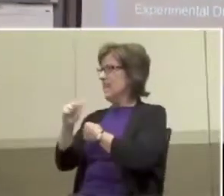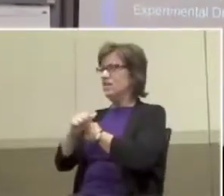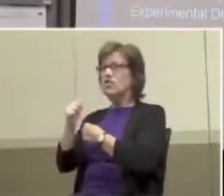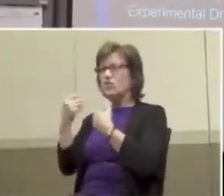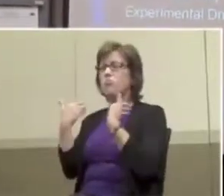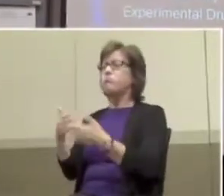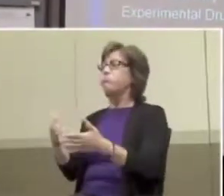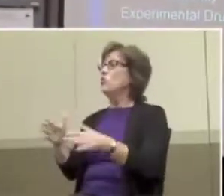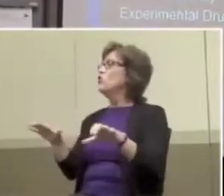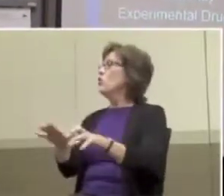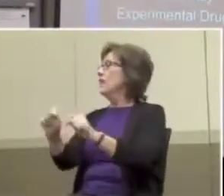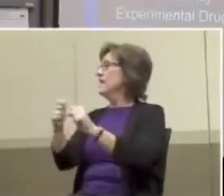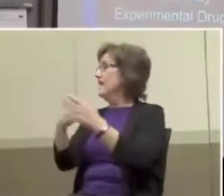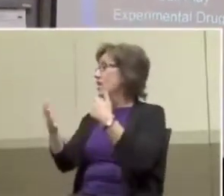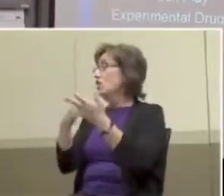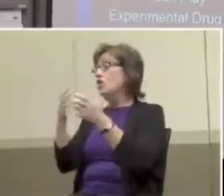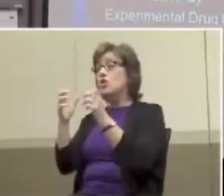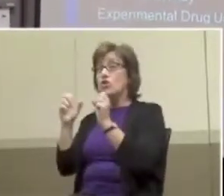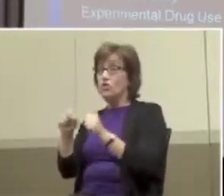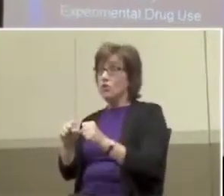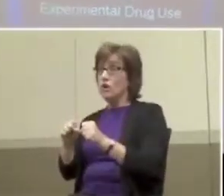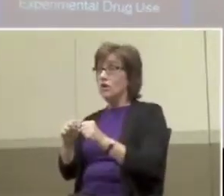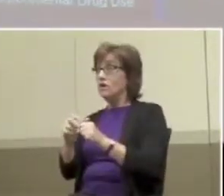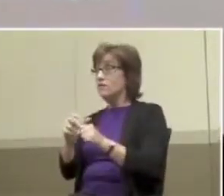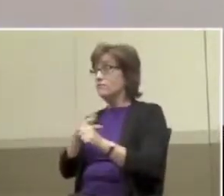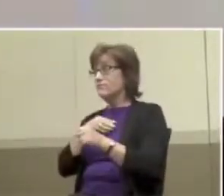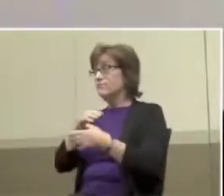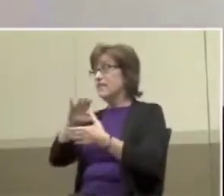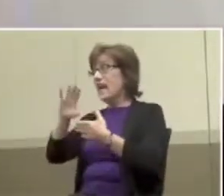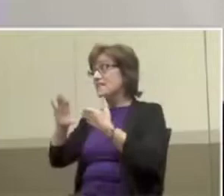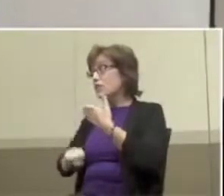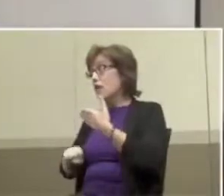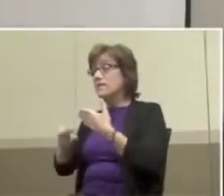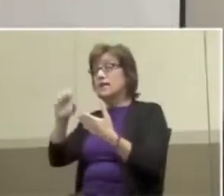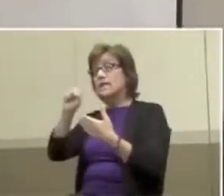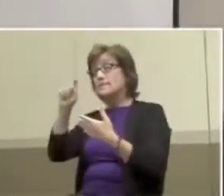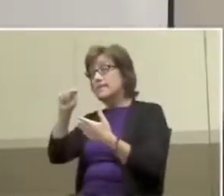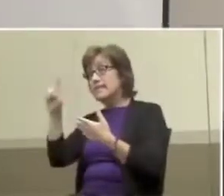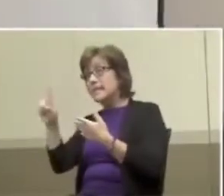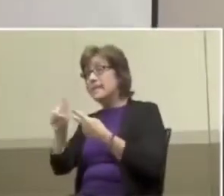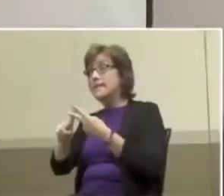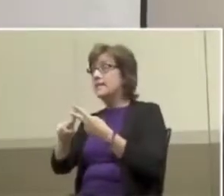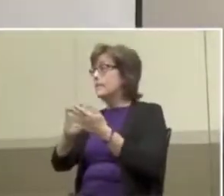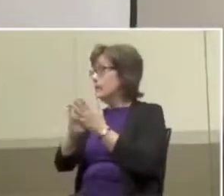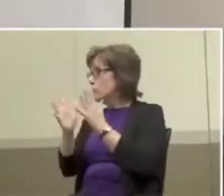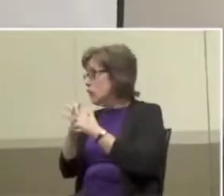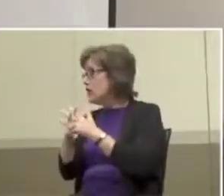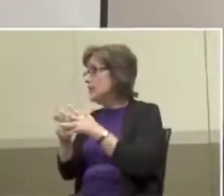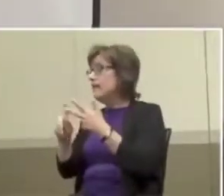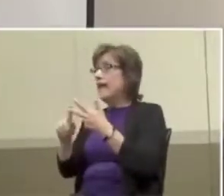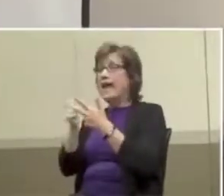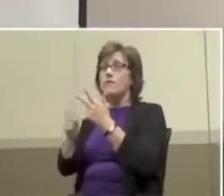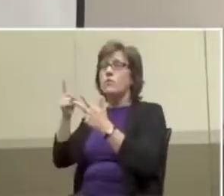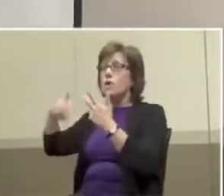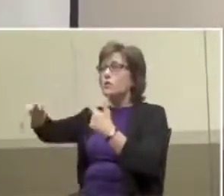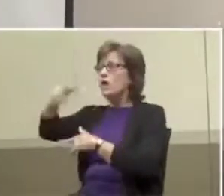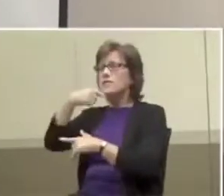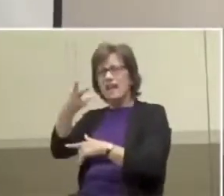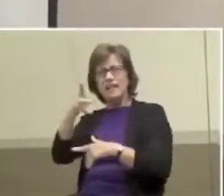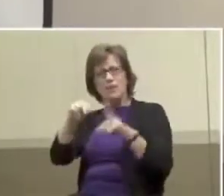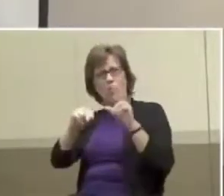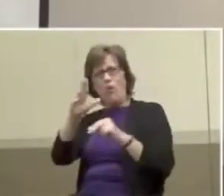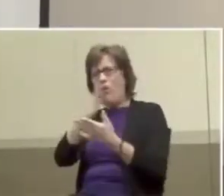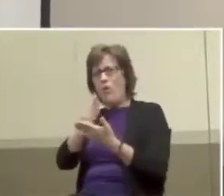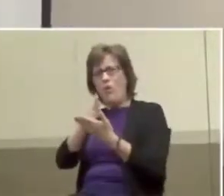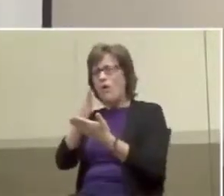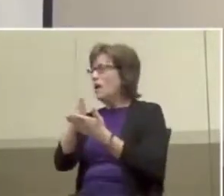you could get consequences for it, you can get STDs, you can get pregnant, everyone around you is telling you not to do it, and you do it over